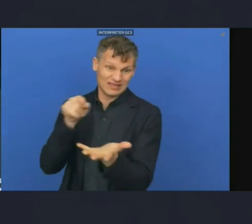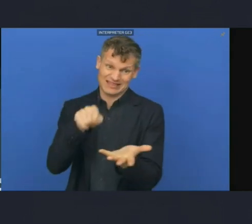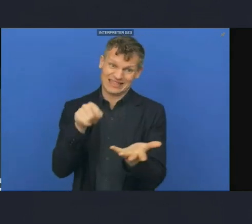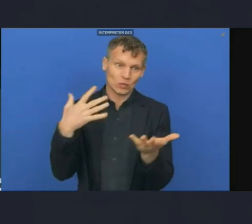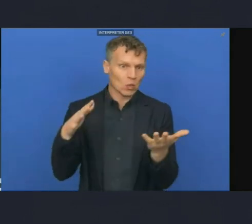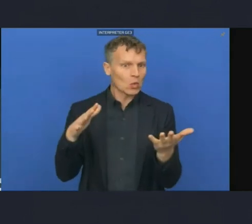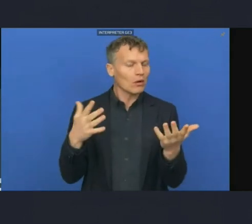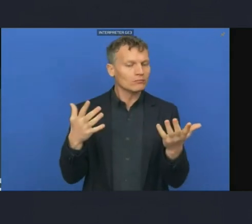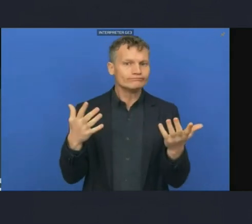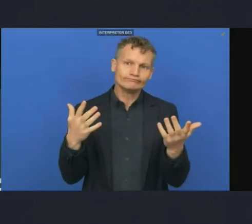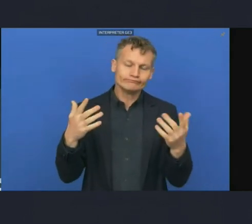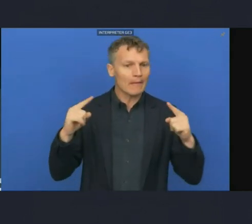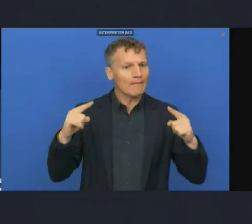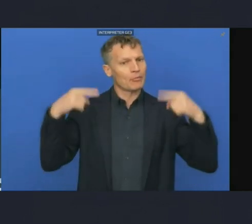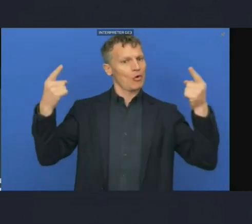last year.